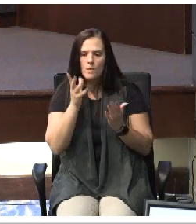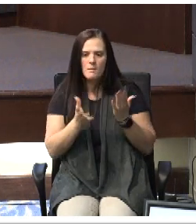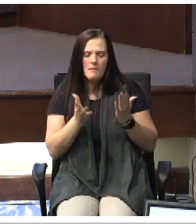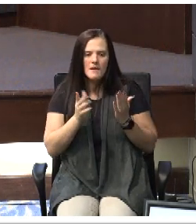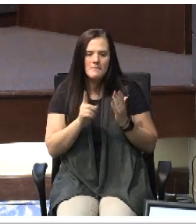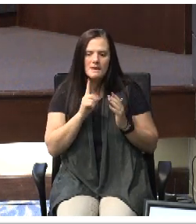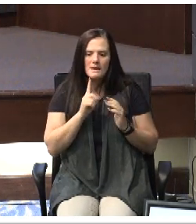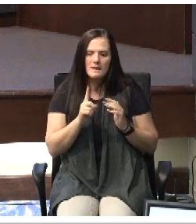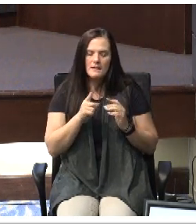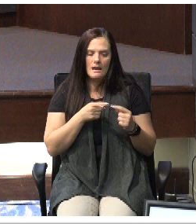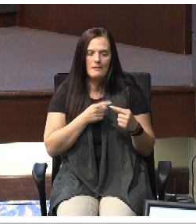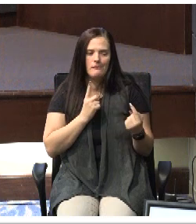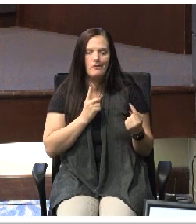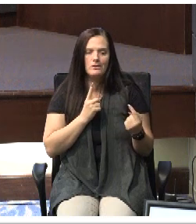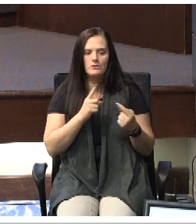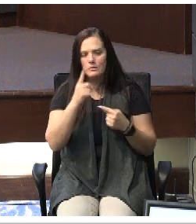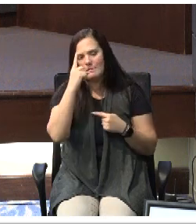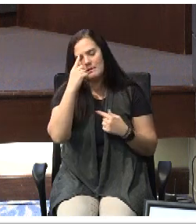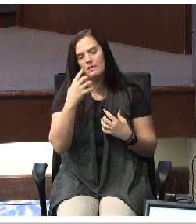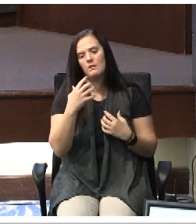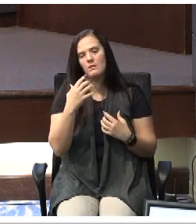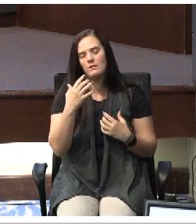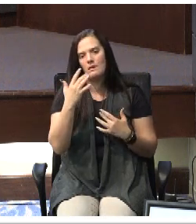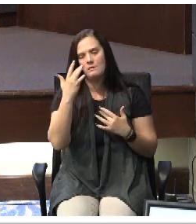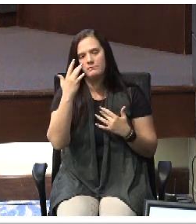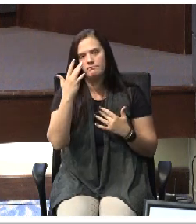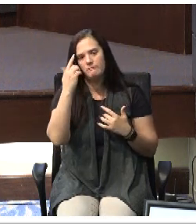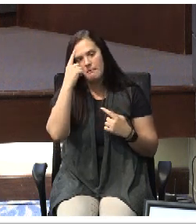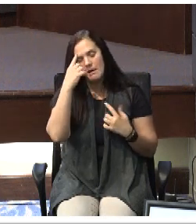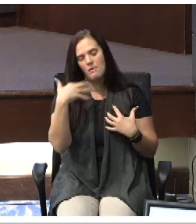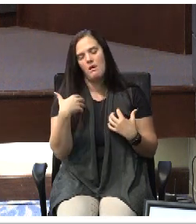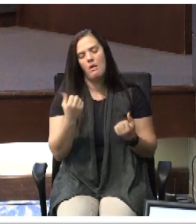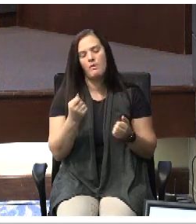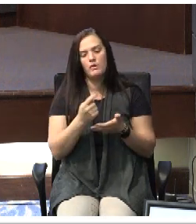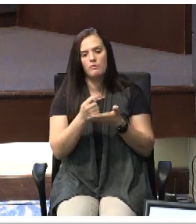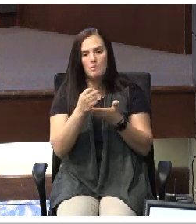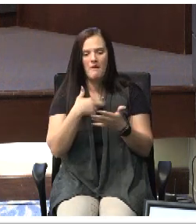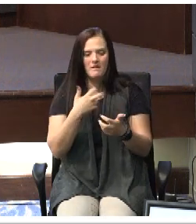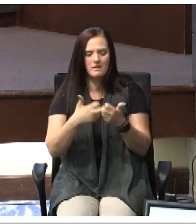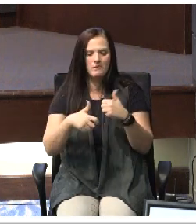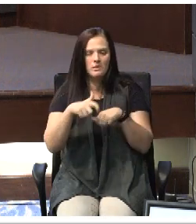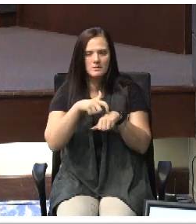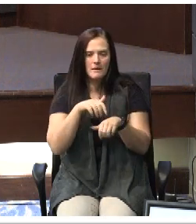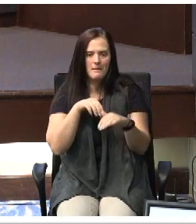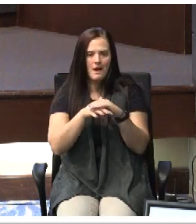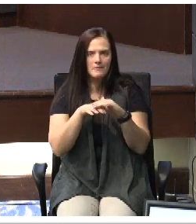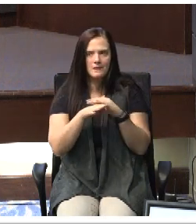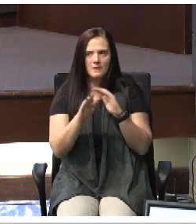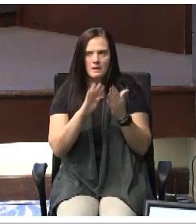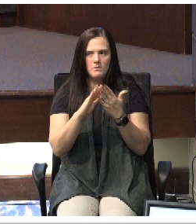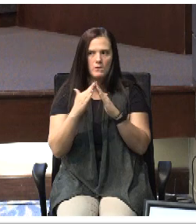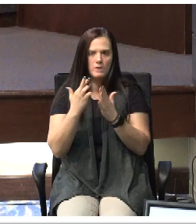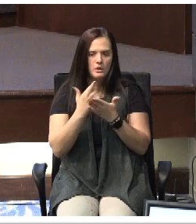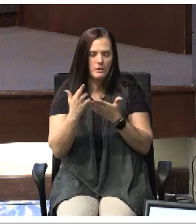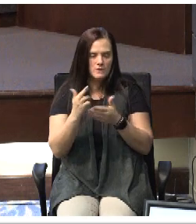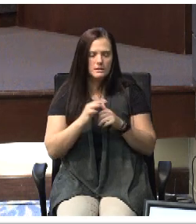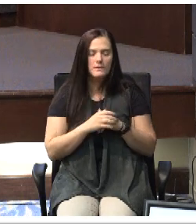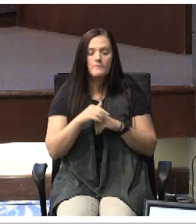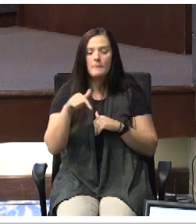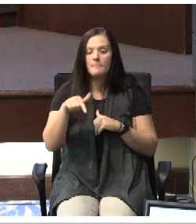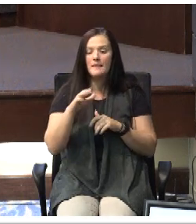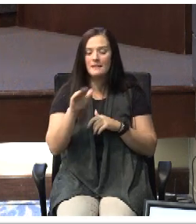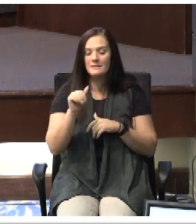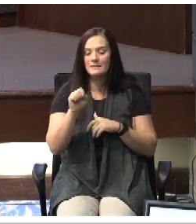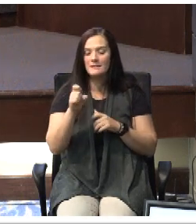be averse to mental health treatment or are just having a difficult time accessing community resources. So these